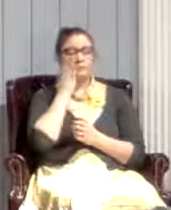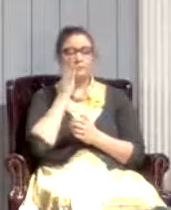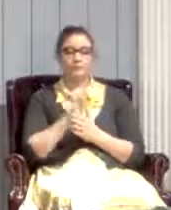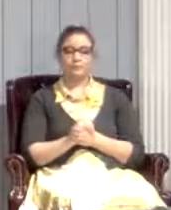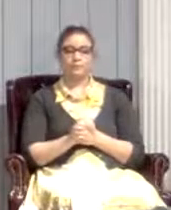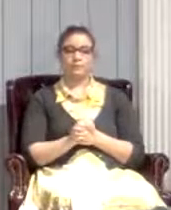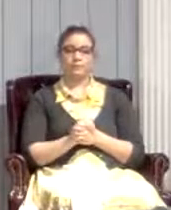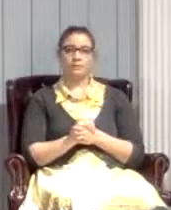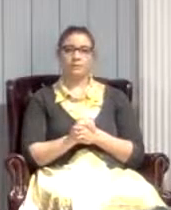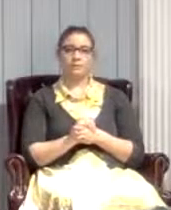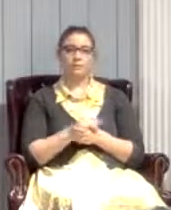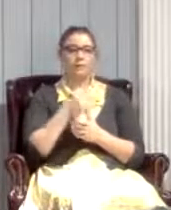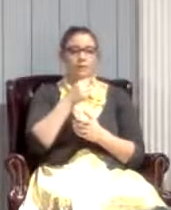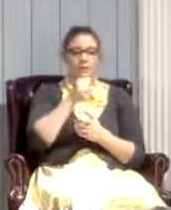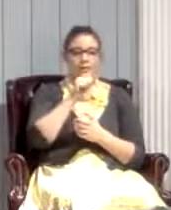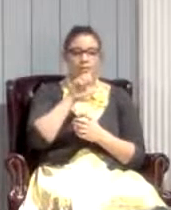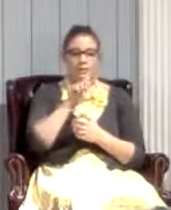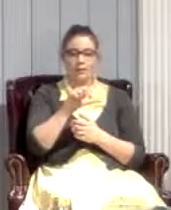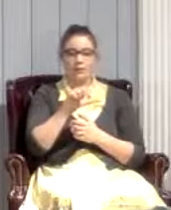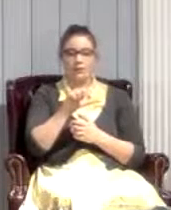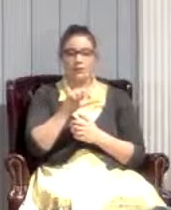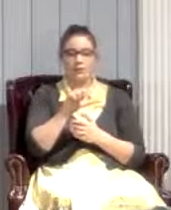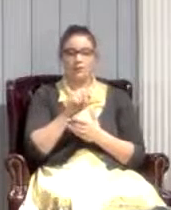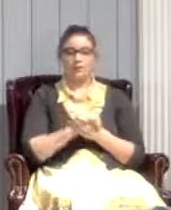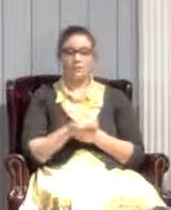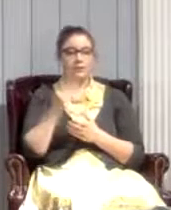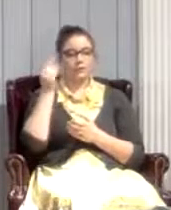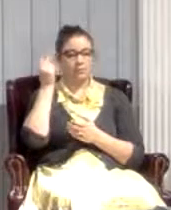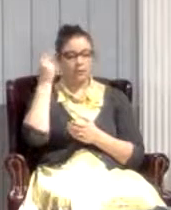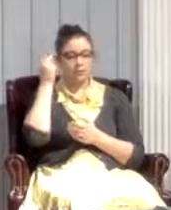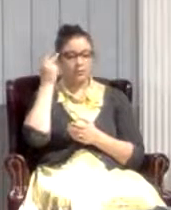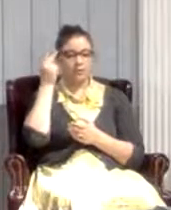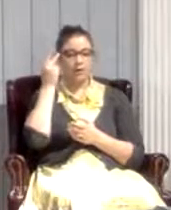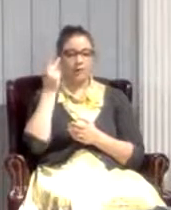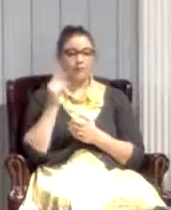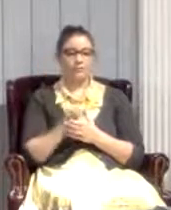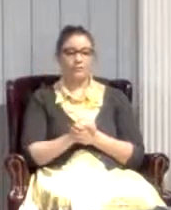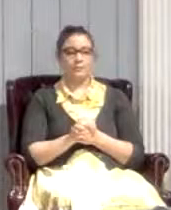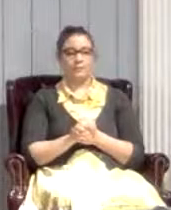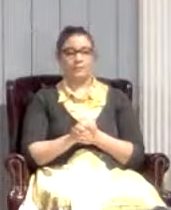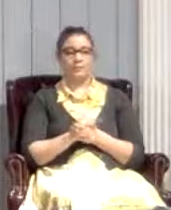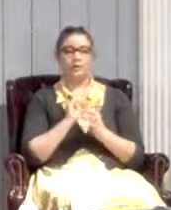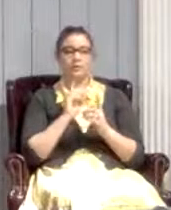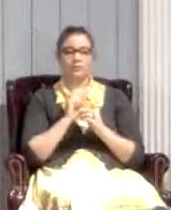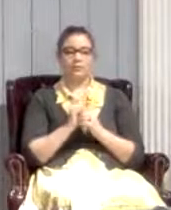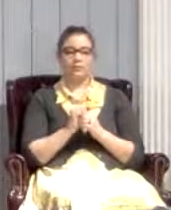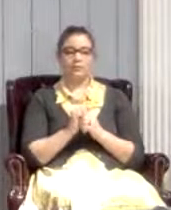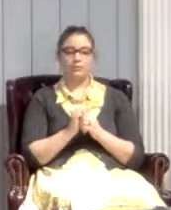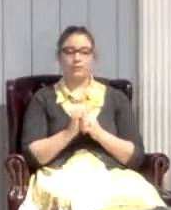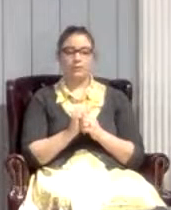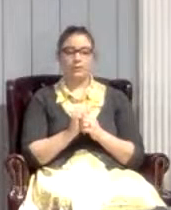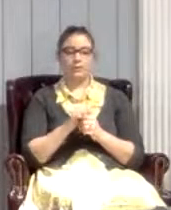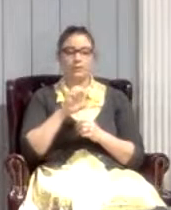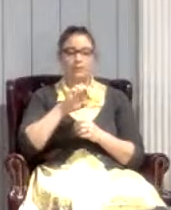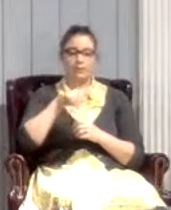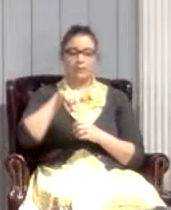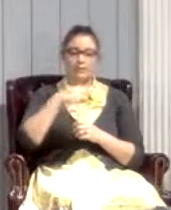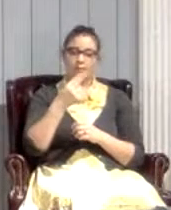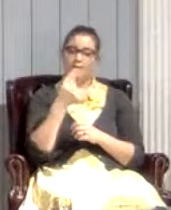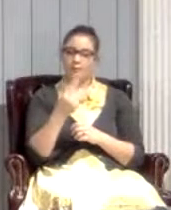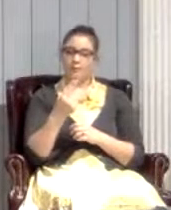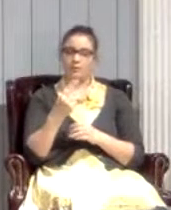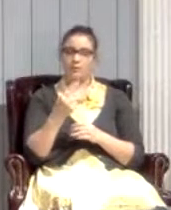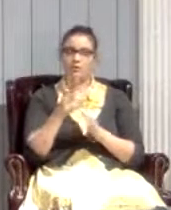the book of Galatians is the Apostle Paul contending with the Judaizers. Ephesians chapters 1,